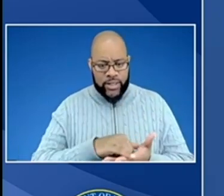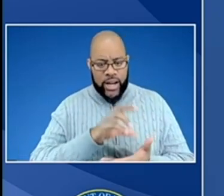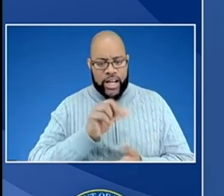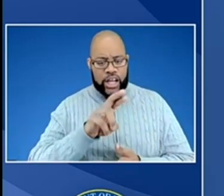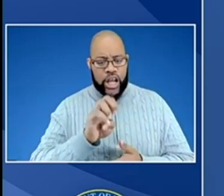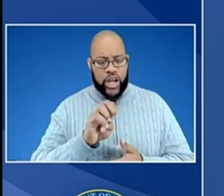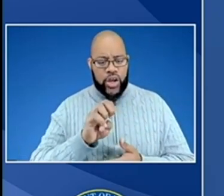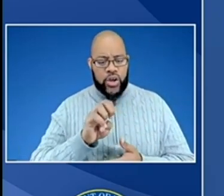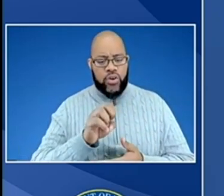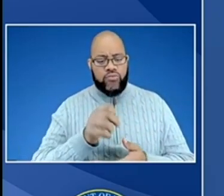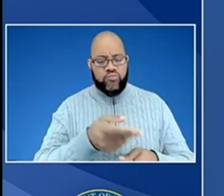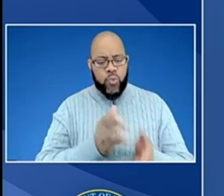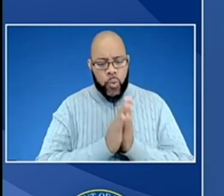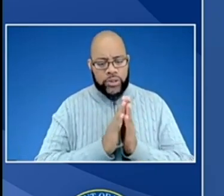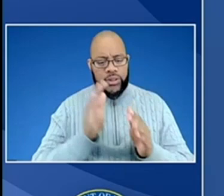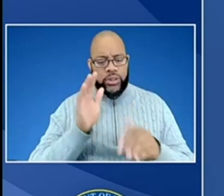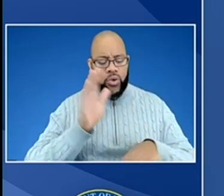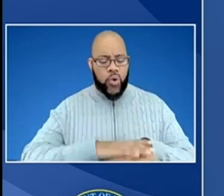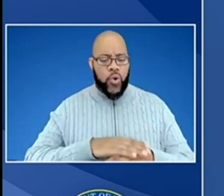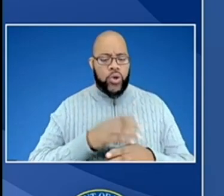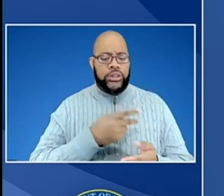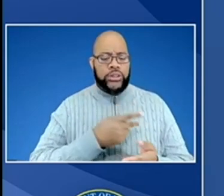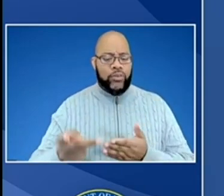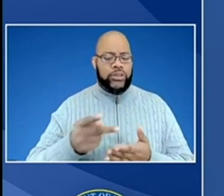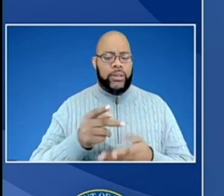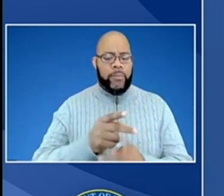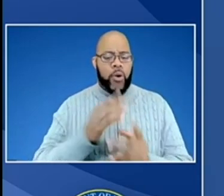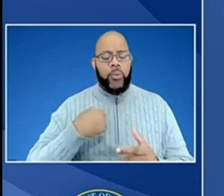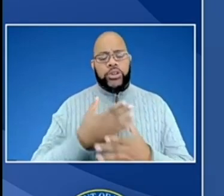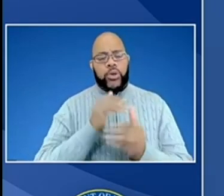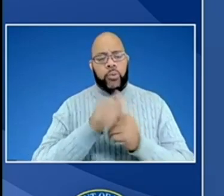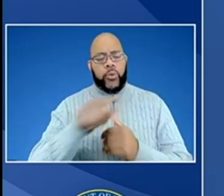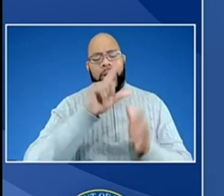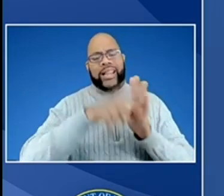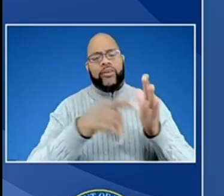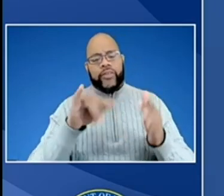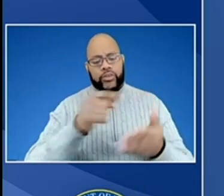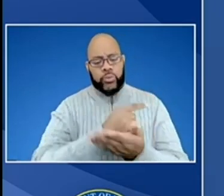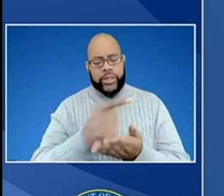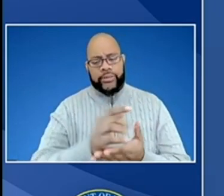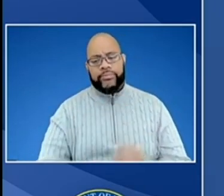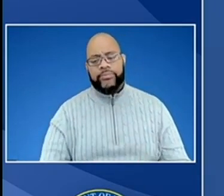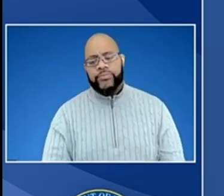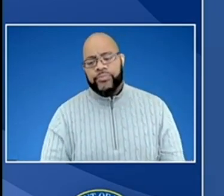and we'll be sending it to you and sharing it with the committee later this week.